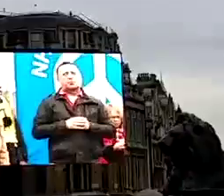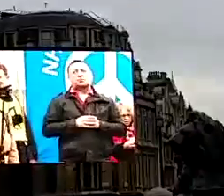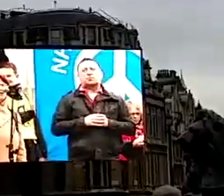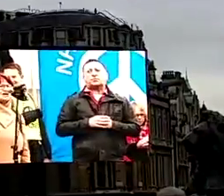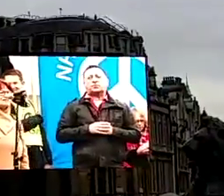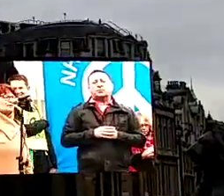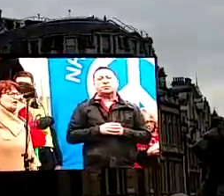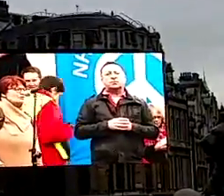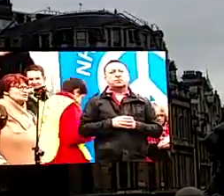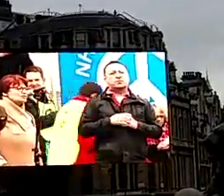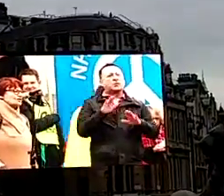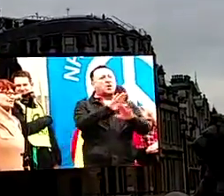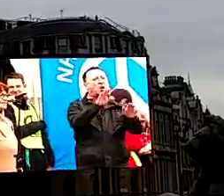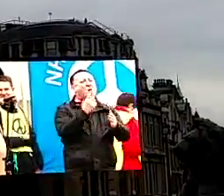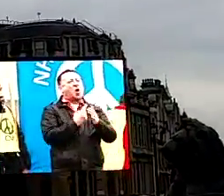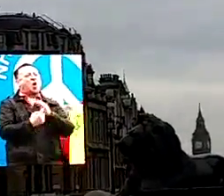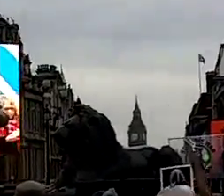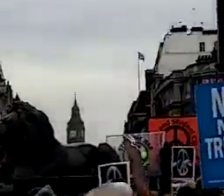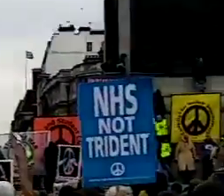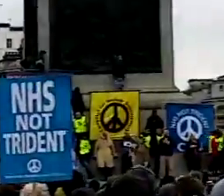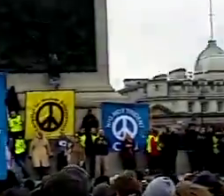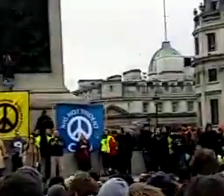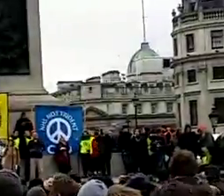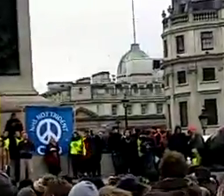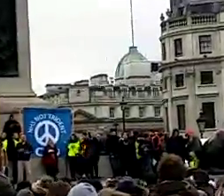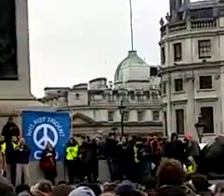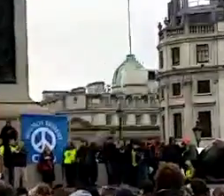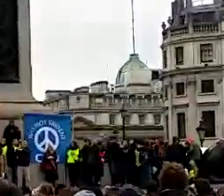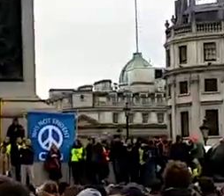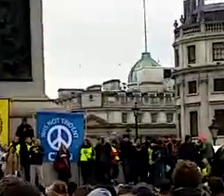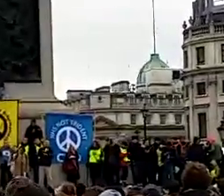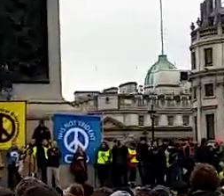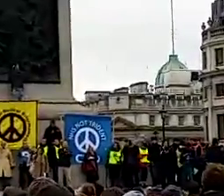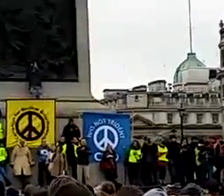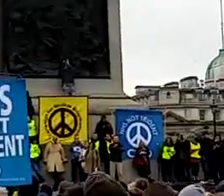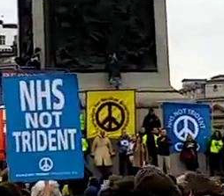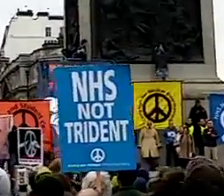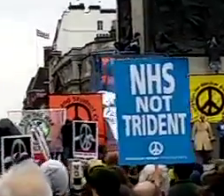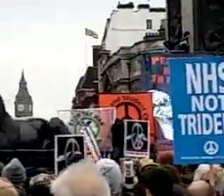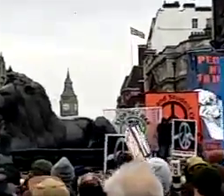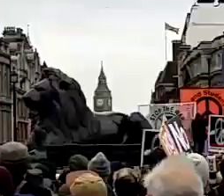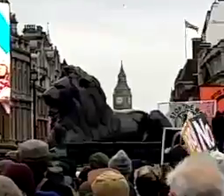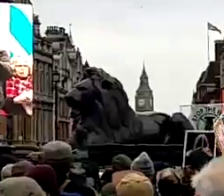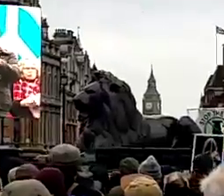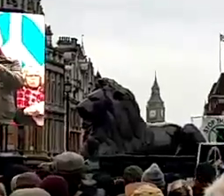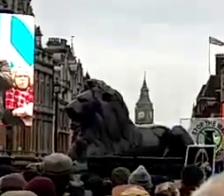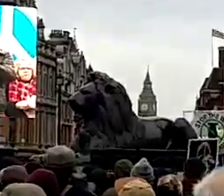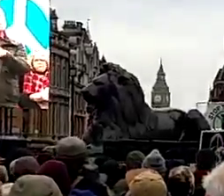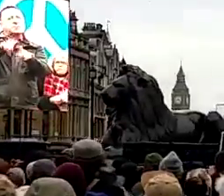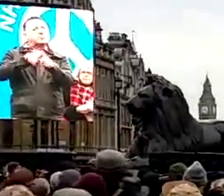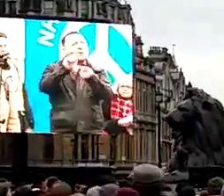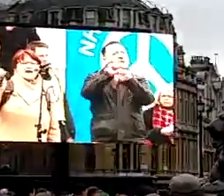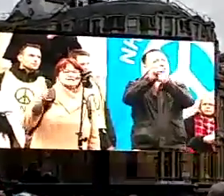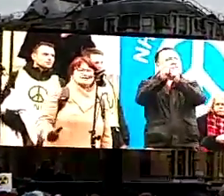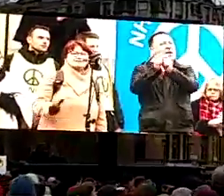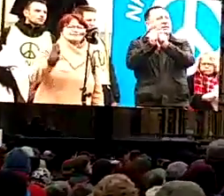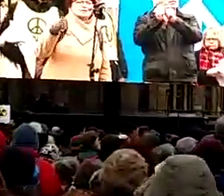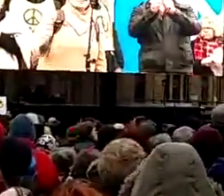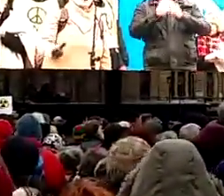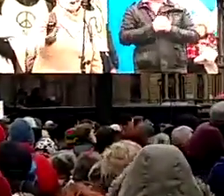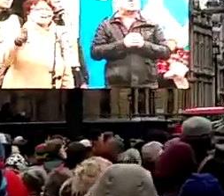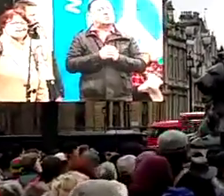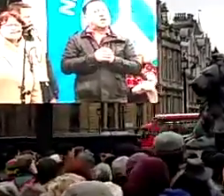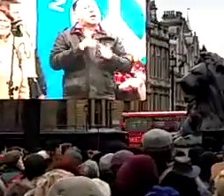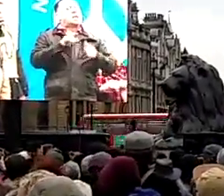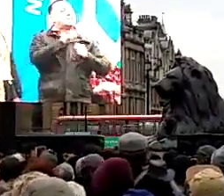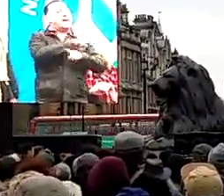And don't just be on the streets today. Be lobbying. Be active. A better and